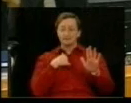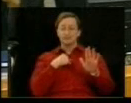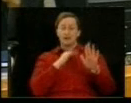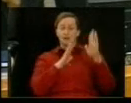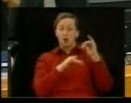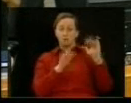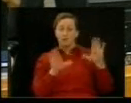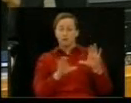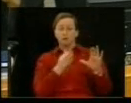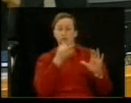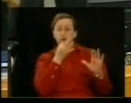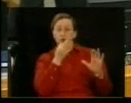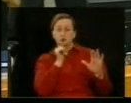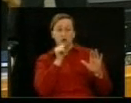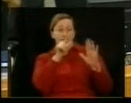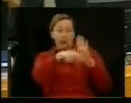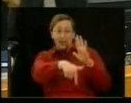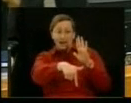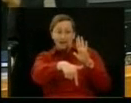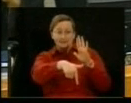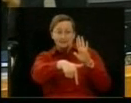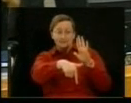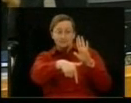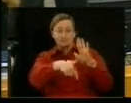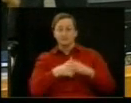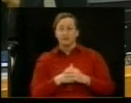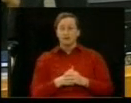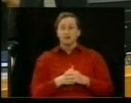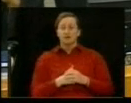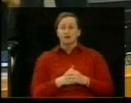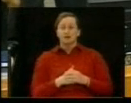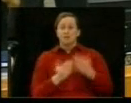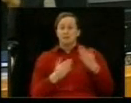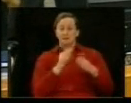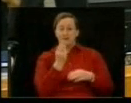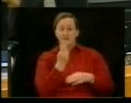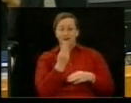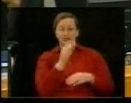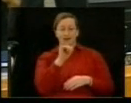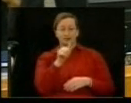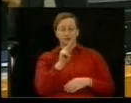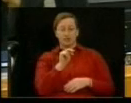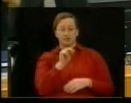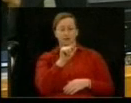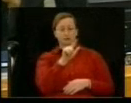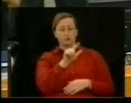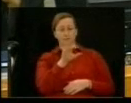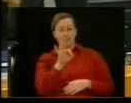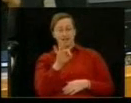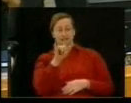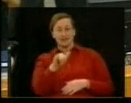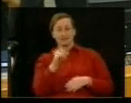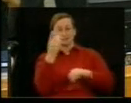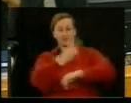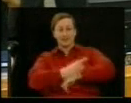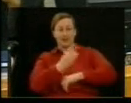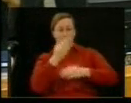than later and not come up at the last minute. I think by probably Monday, January 29th, in my mind, would be a day that we cut